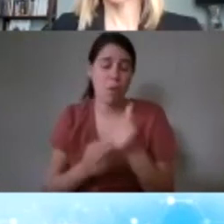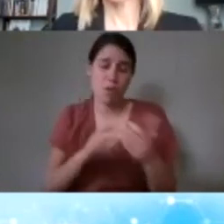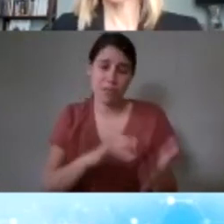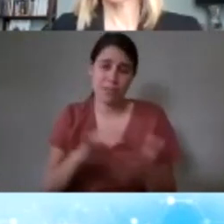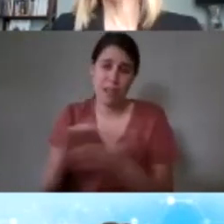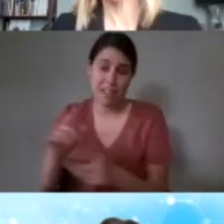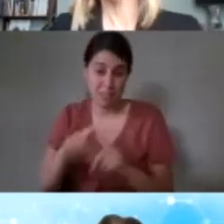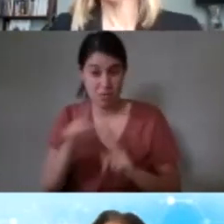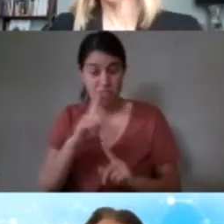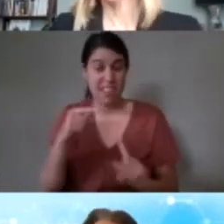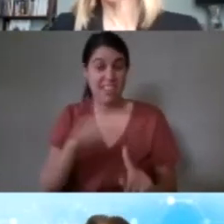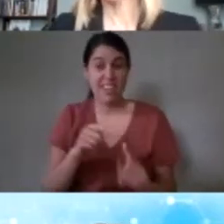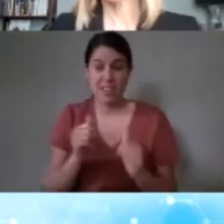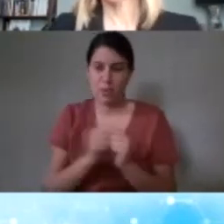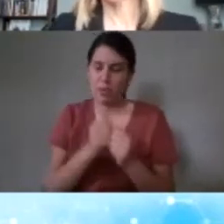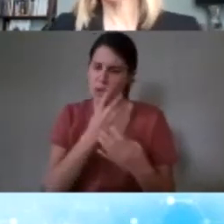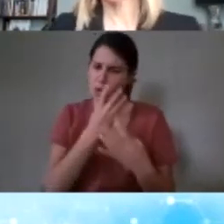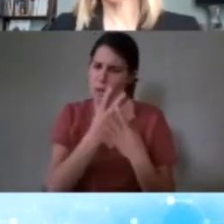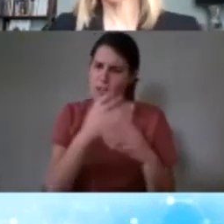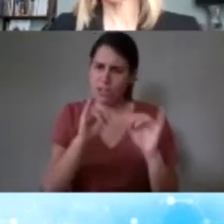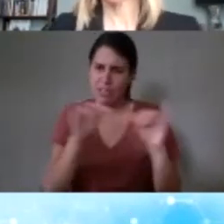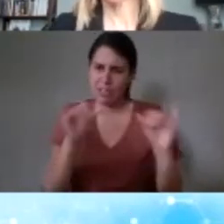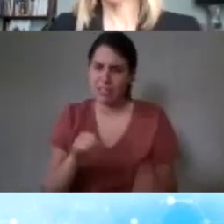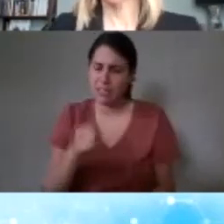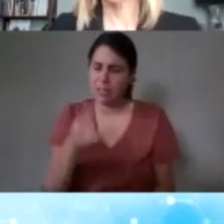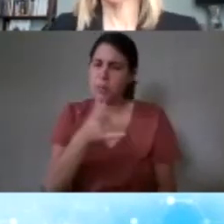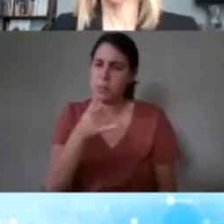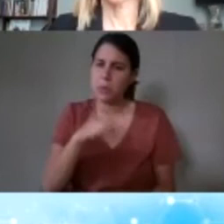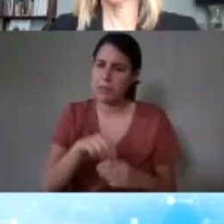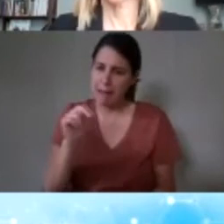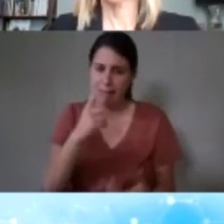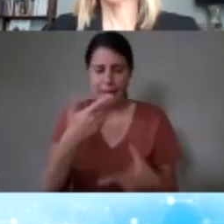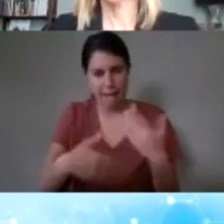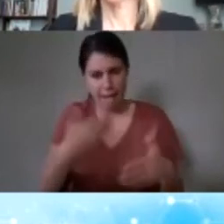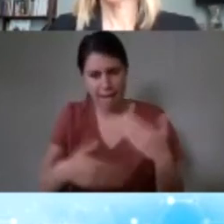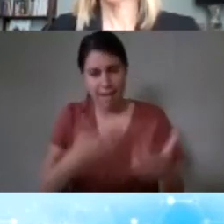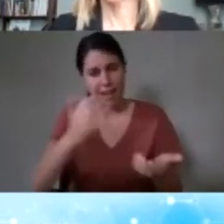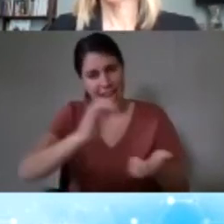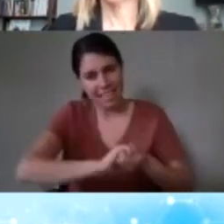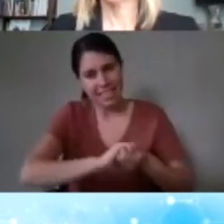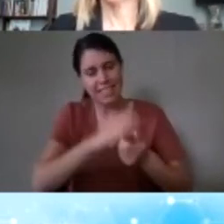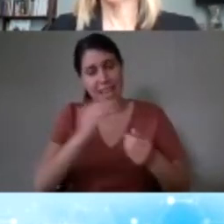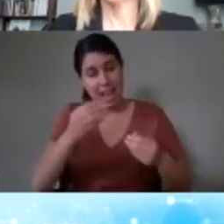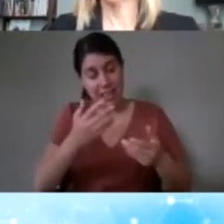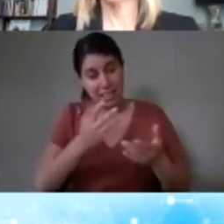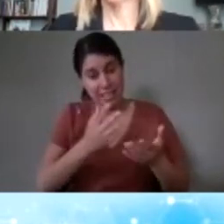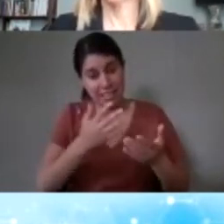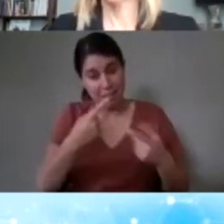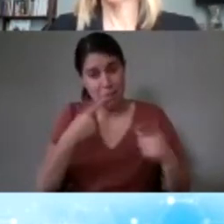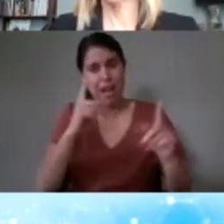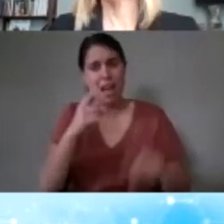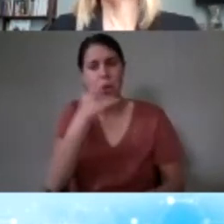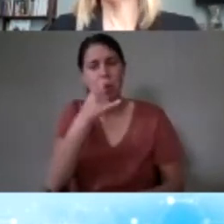primarily with the correction system in Connecticut to make this go. It's just very important and very